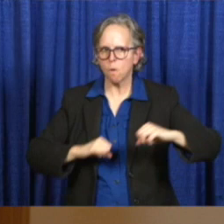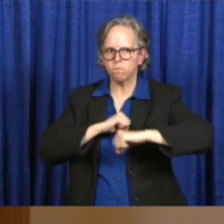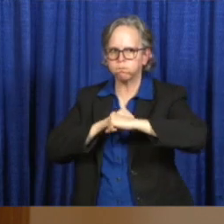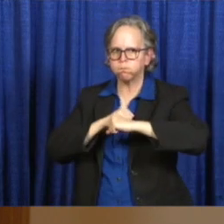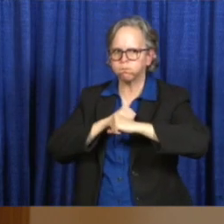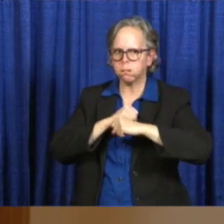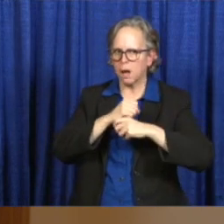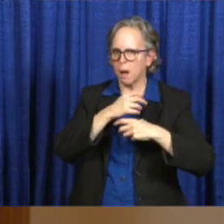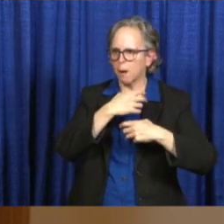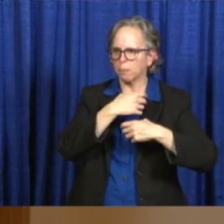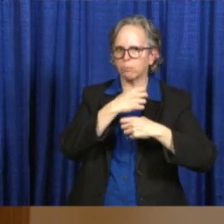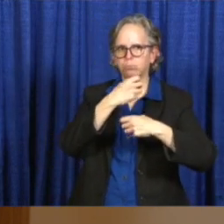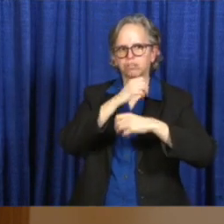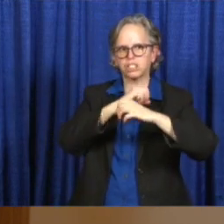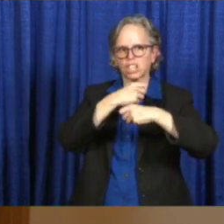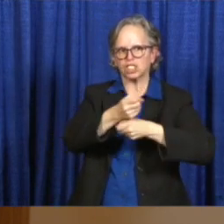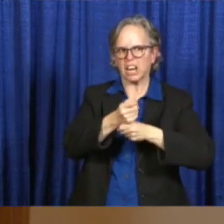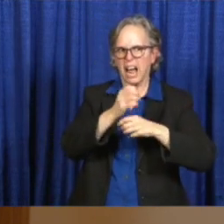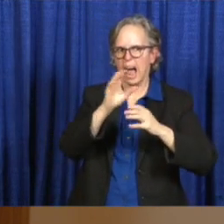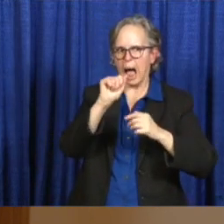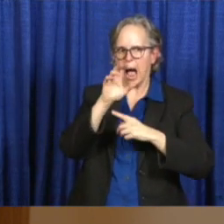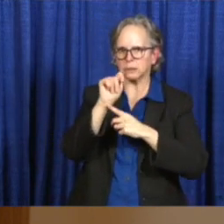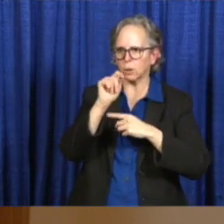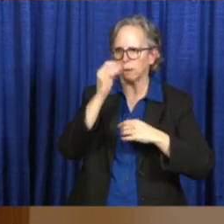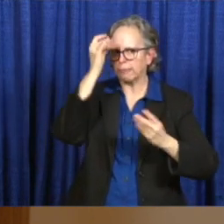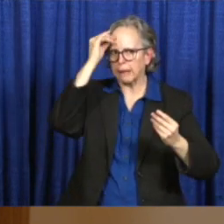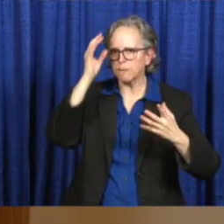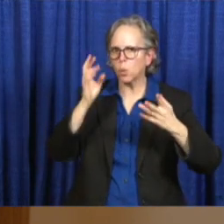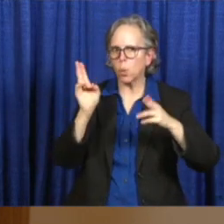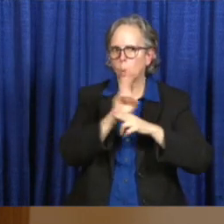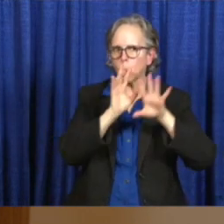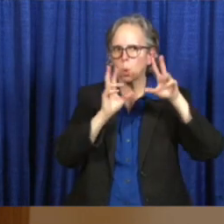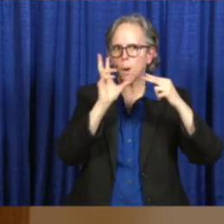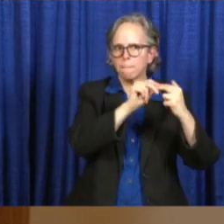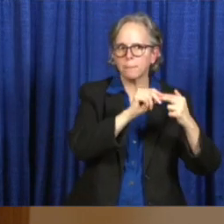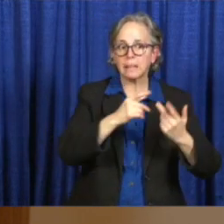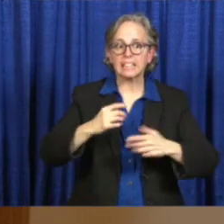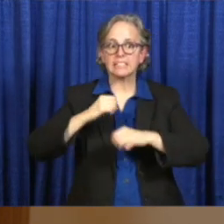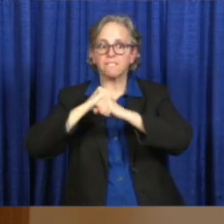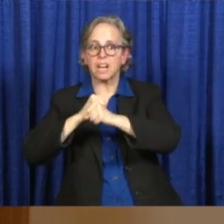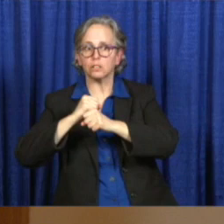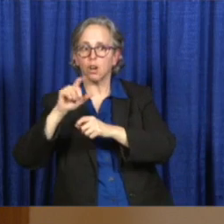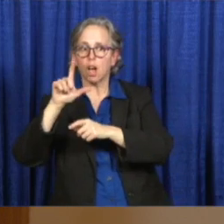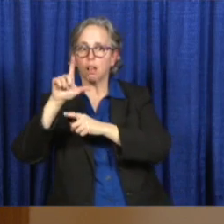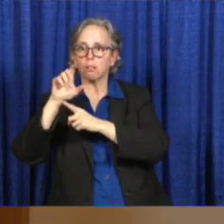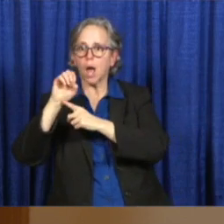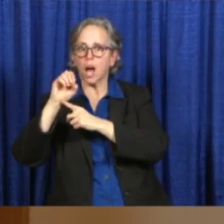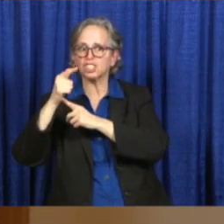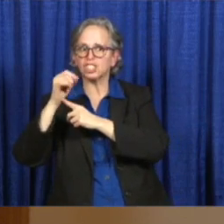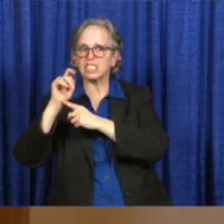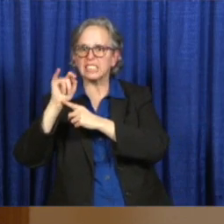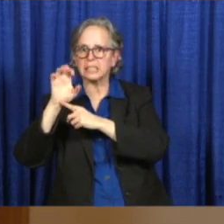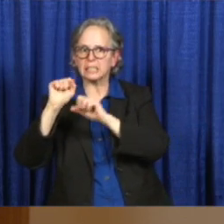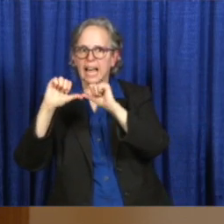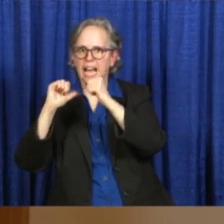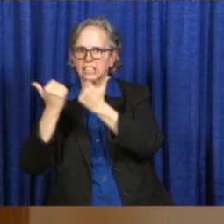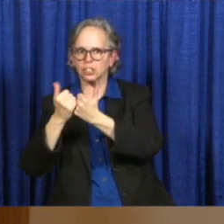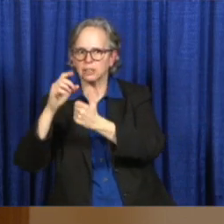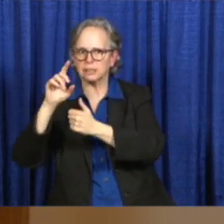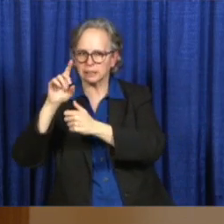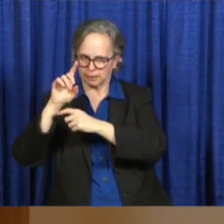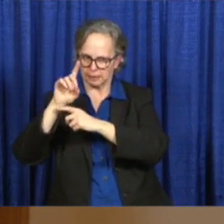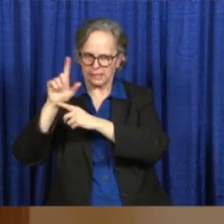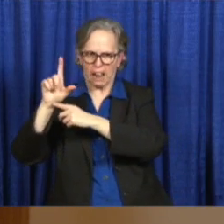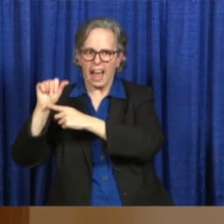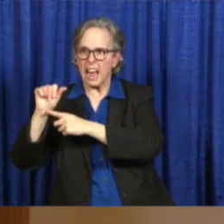look at using the Defense Logistics Agency. One of the things we're talking a lot about is the national stockpile.